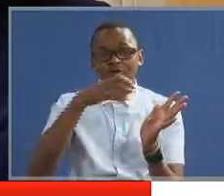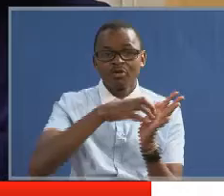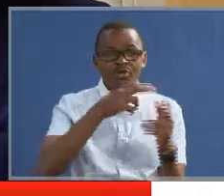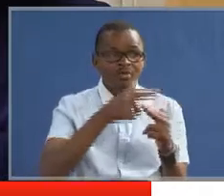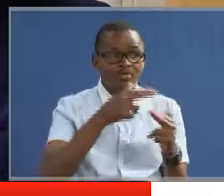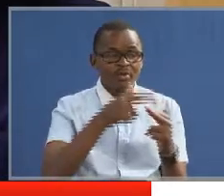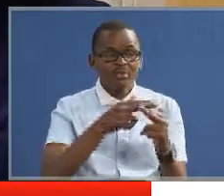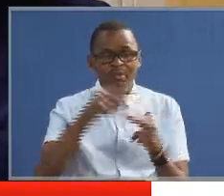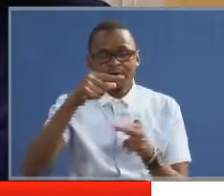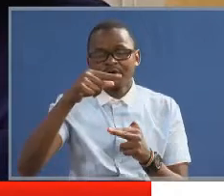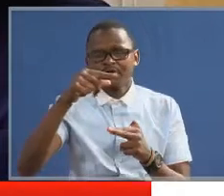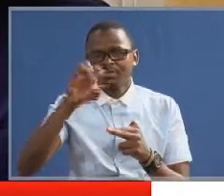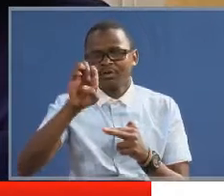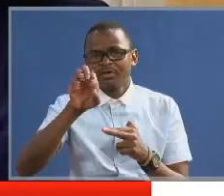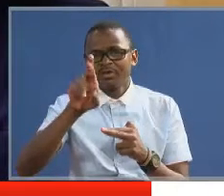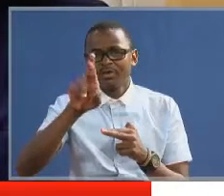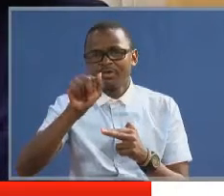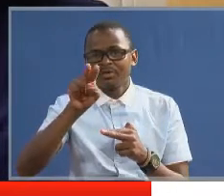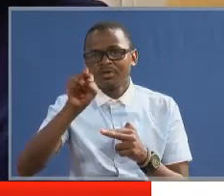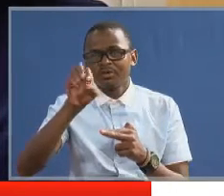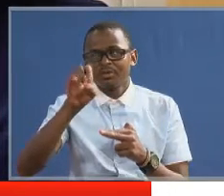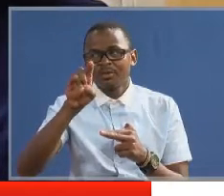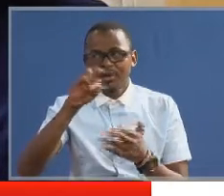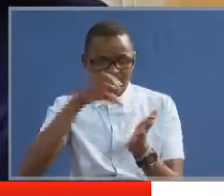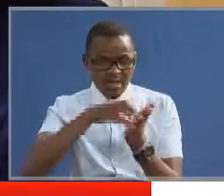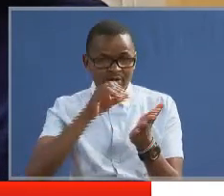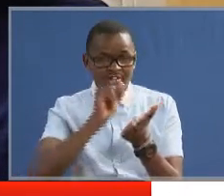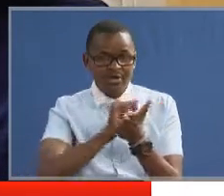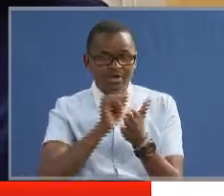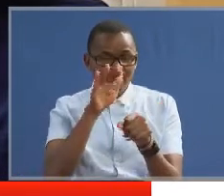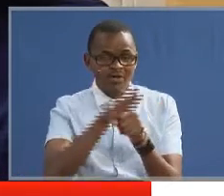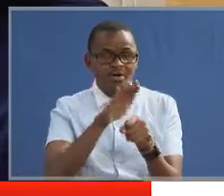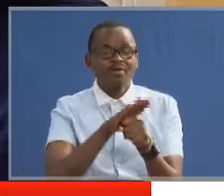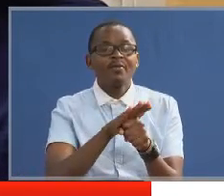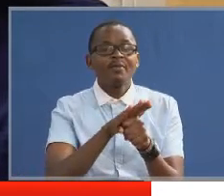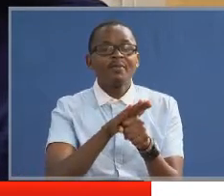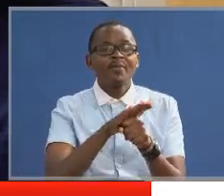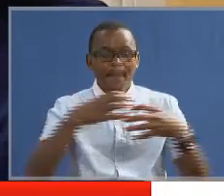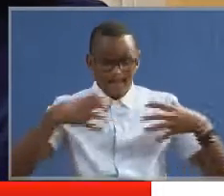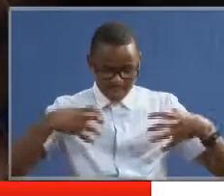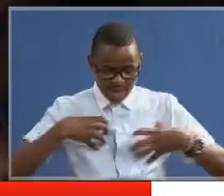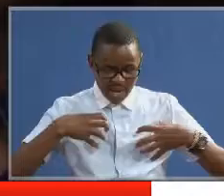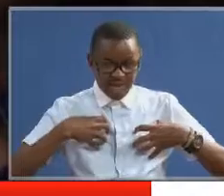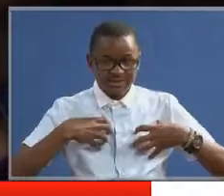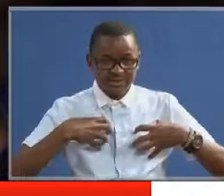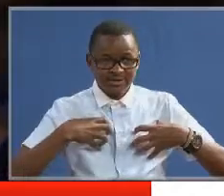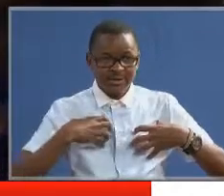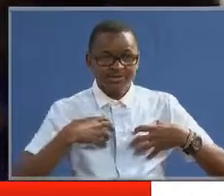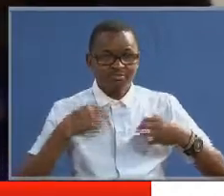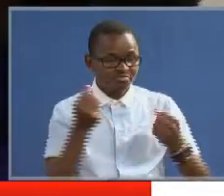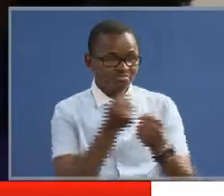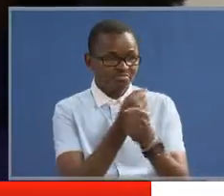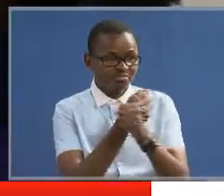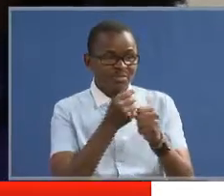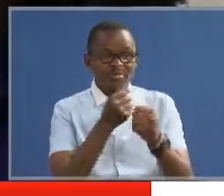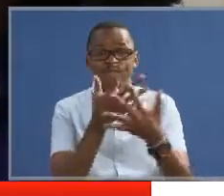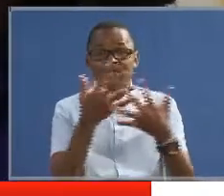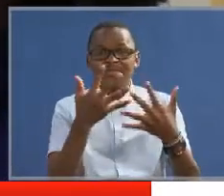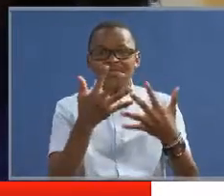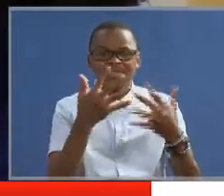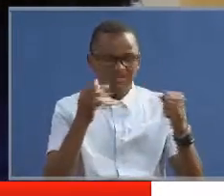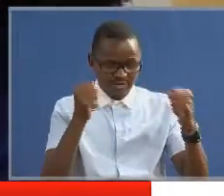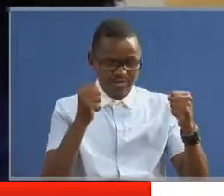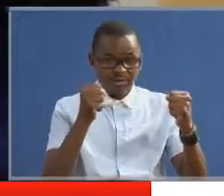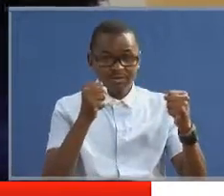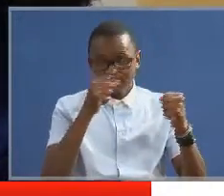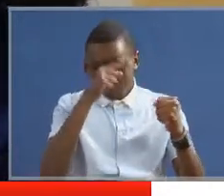called gastrostomastia. It's a condition where you have excess breast. I couldn't wear something that was tight